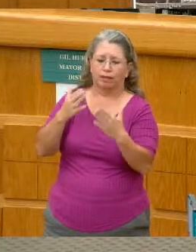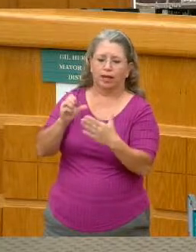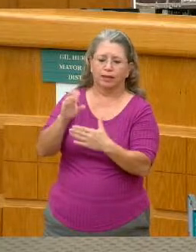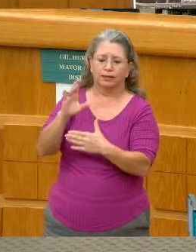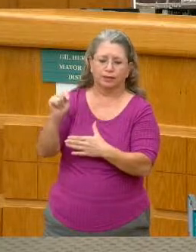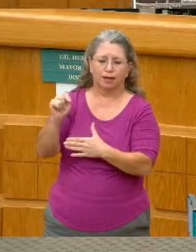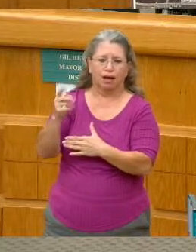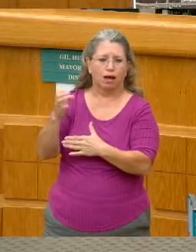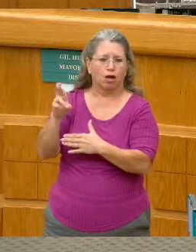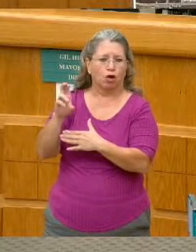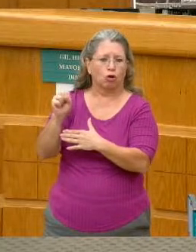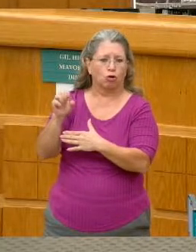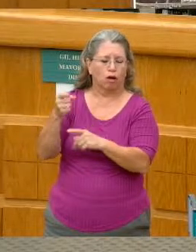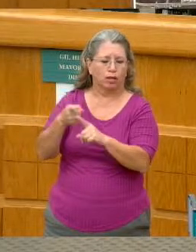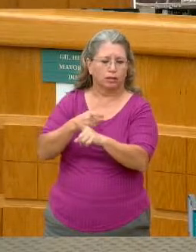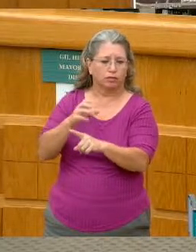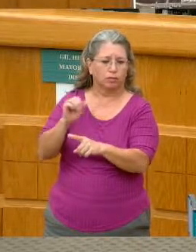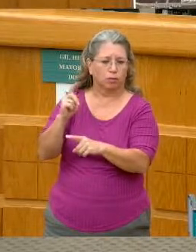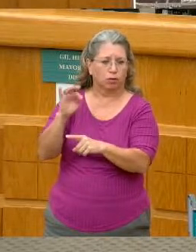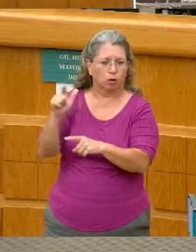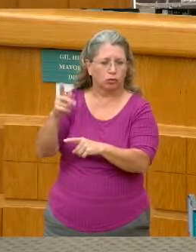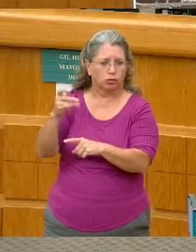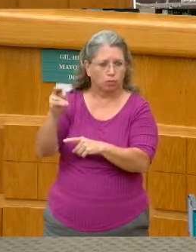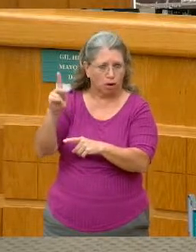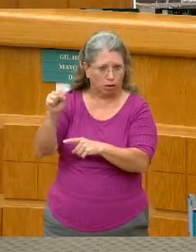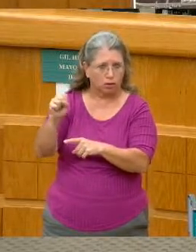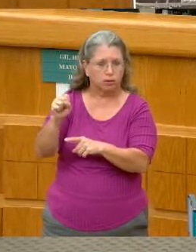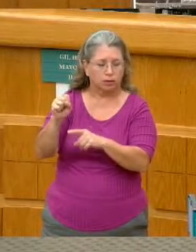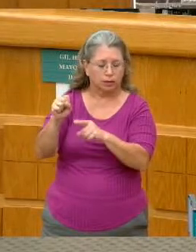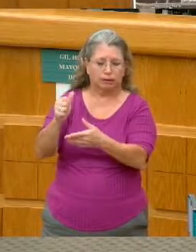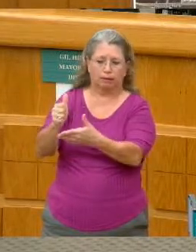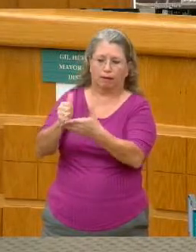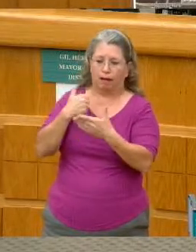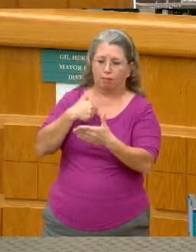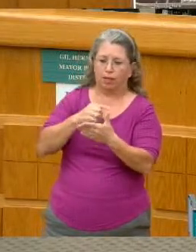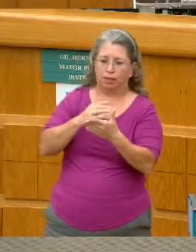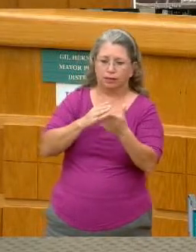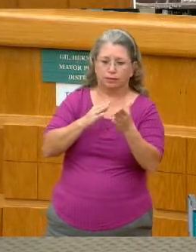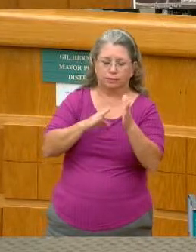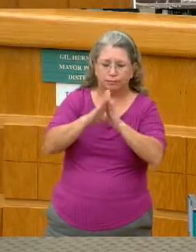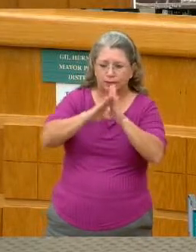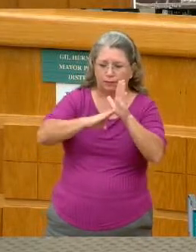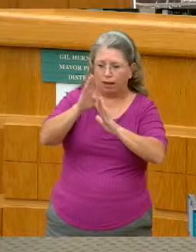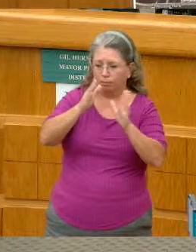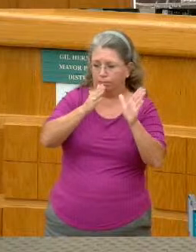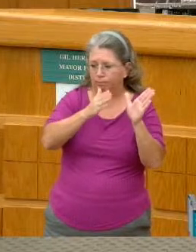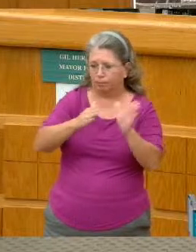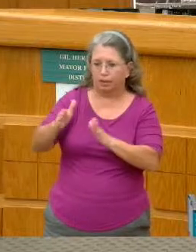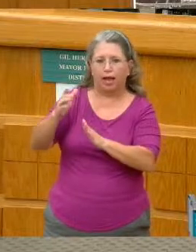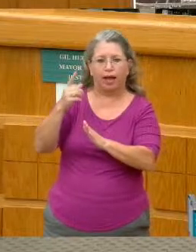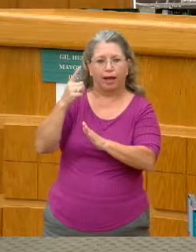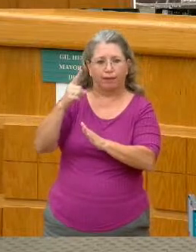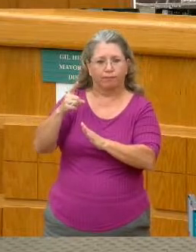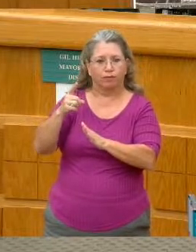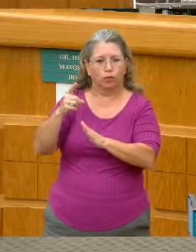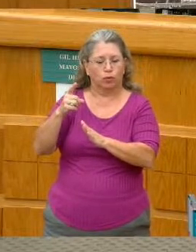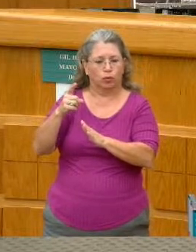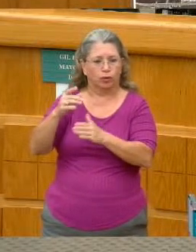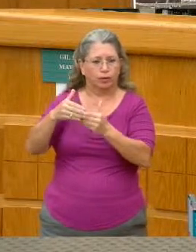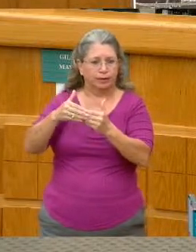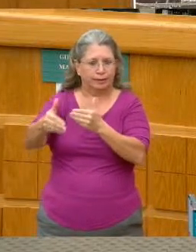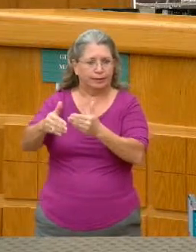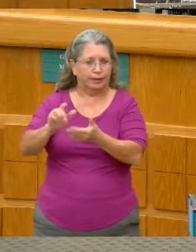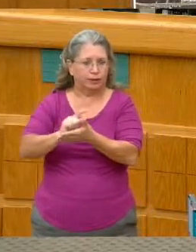really helping us come up with a very effective plan for the future weeks. In order to address